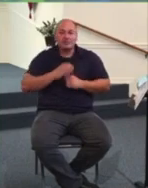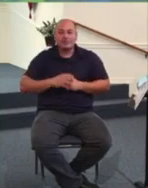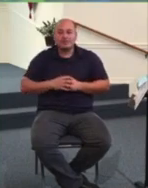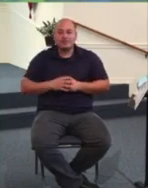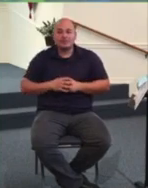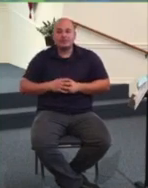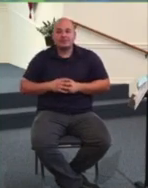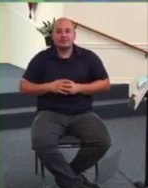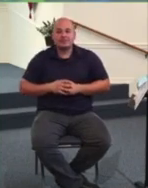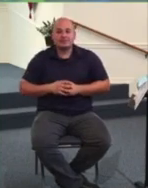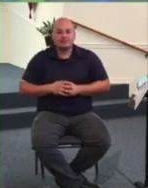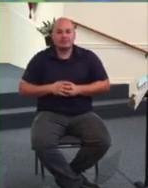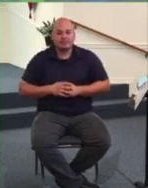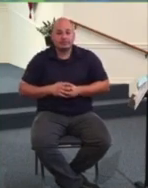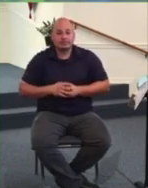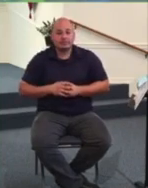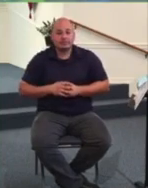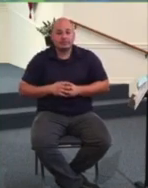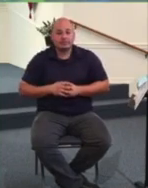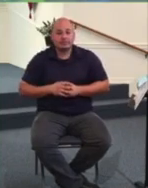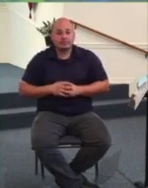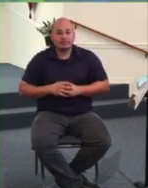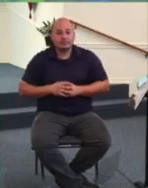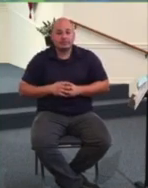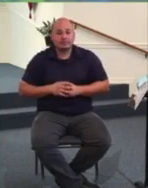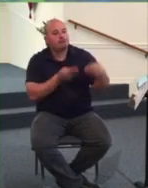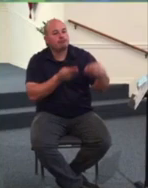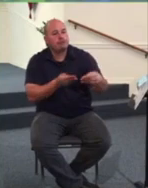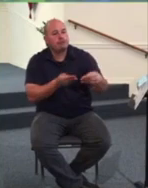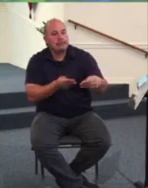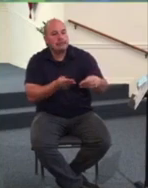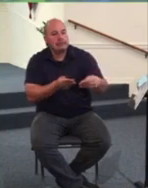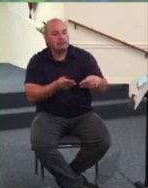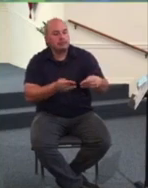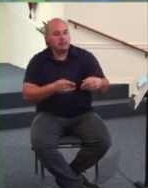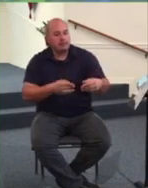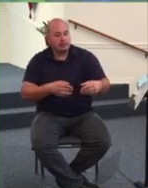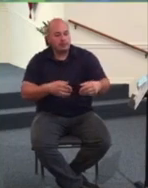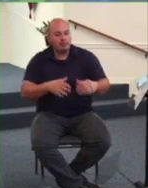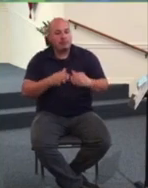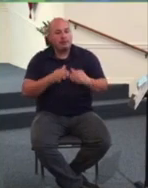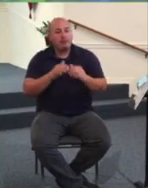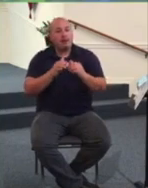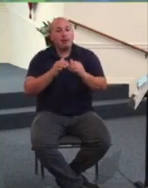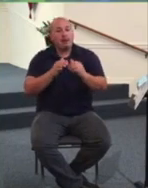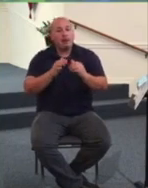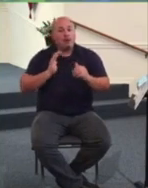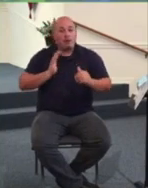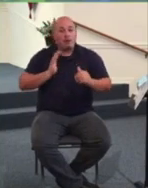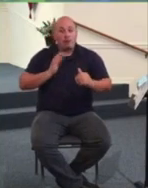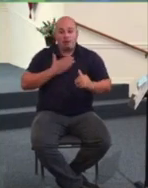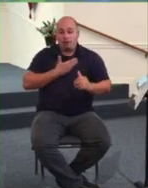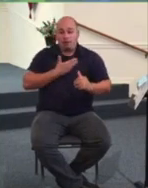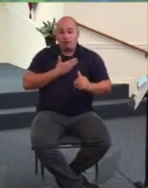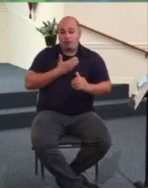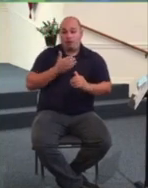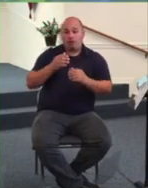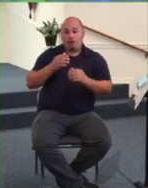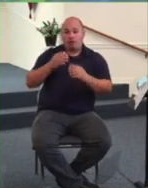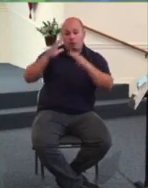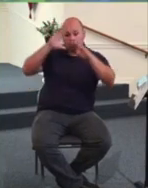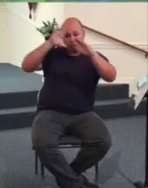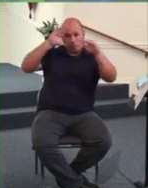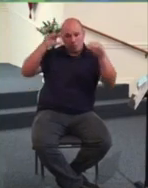about you or how they treat you, because all your hope is in God and not in human approval. And you would bear any shame for